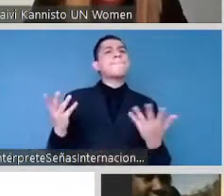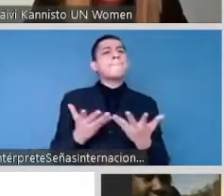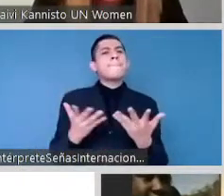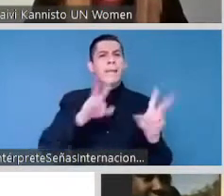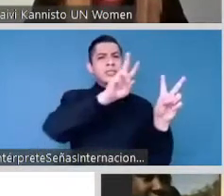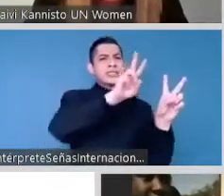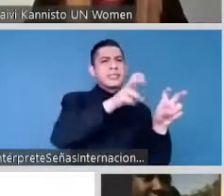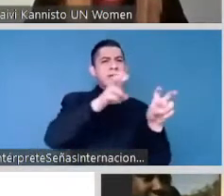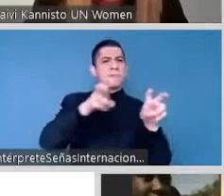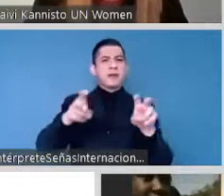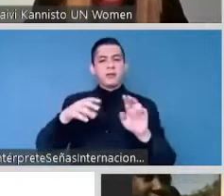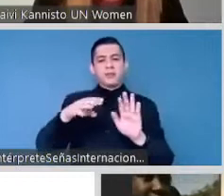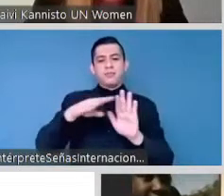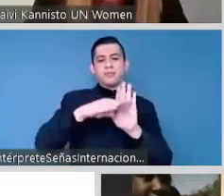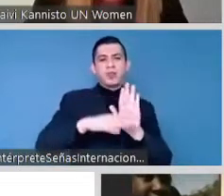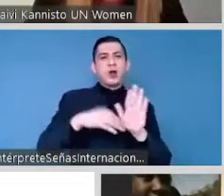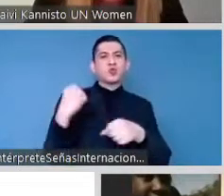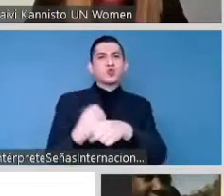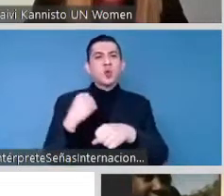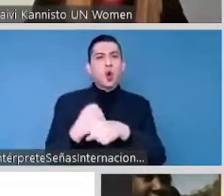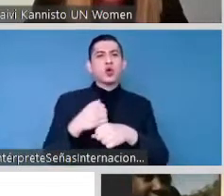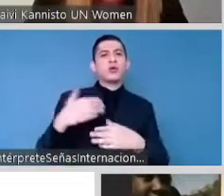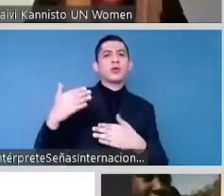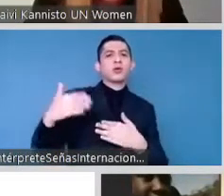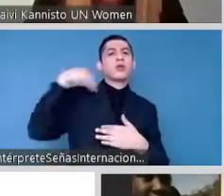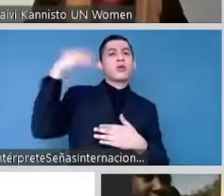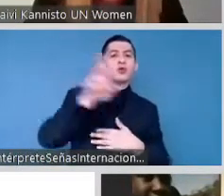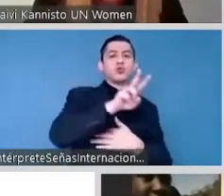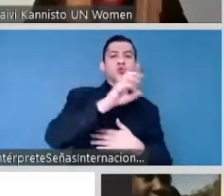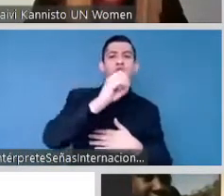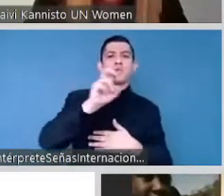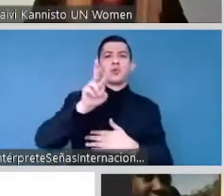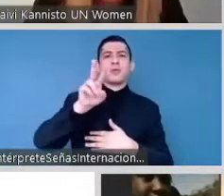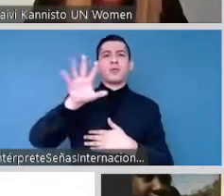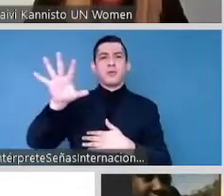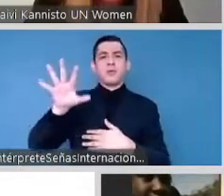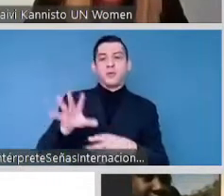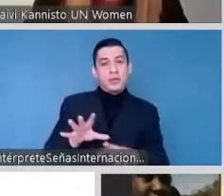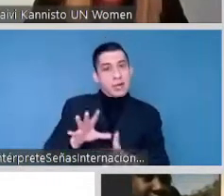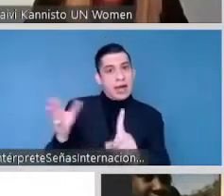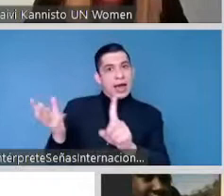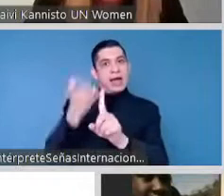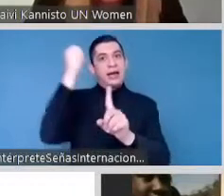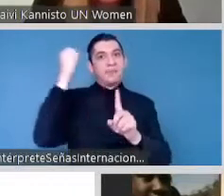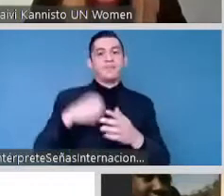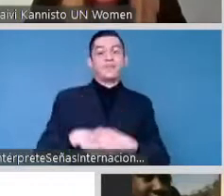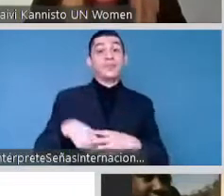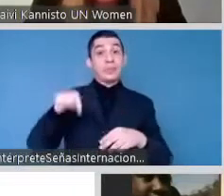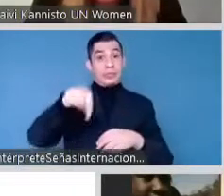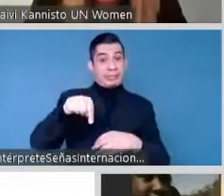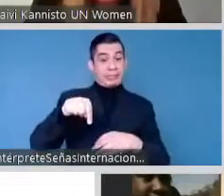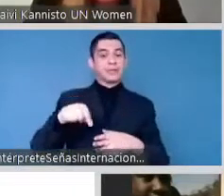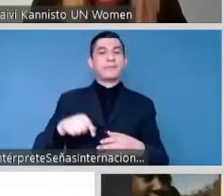have to mention that we look at the plan as a framework that allows integrating